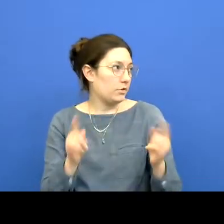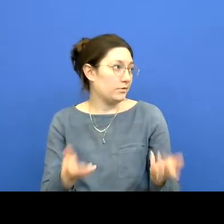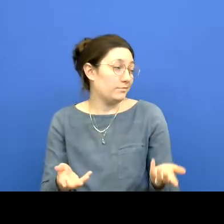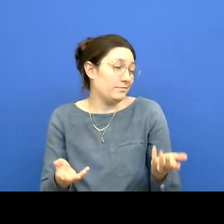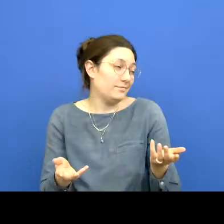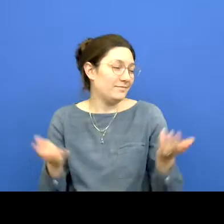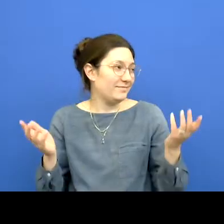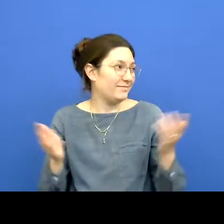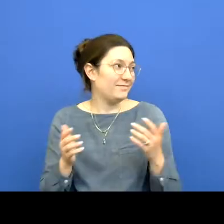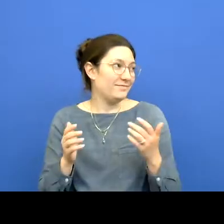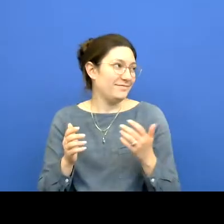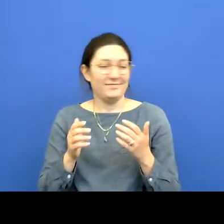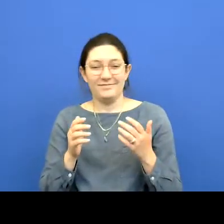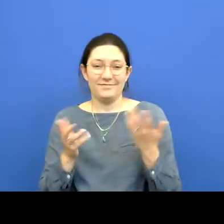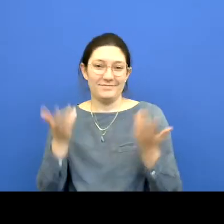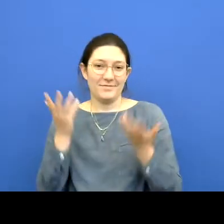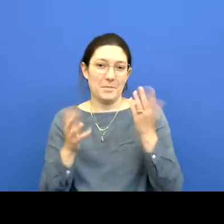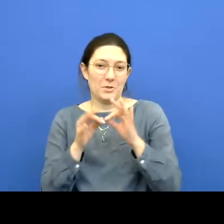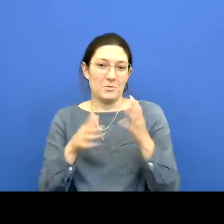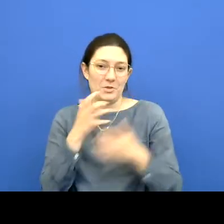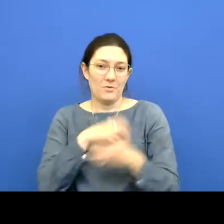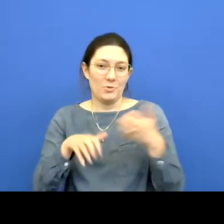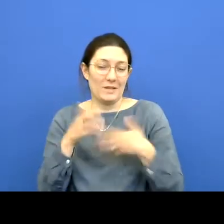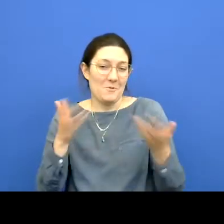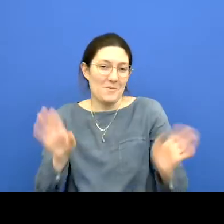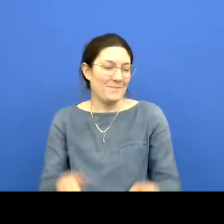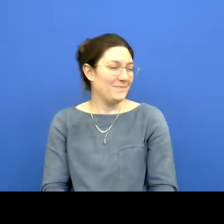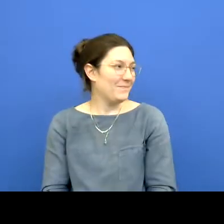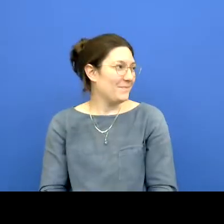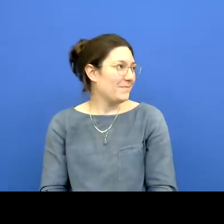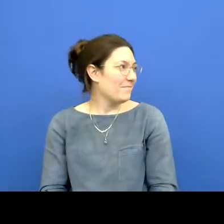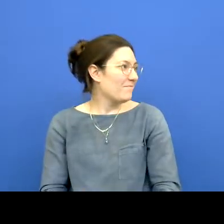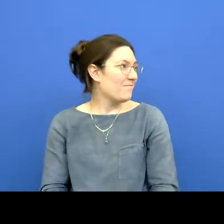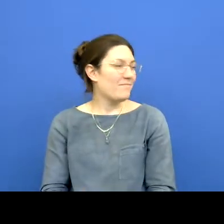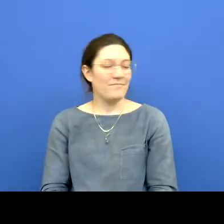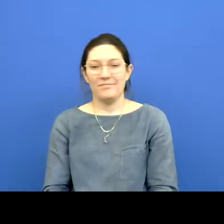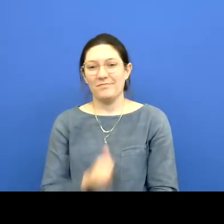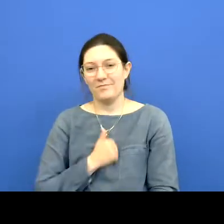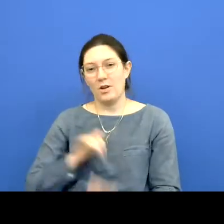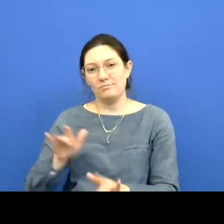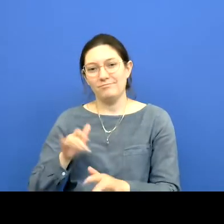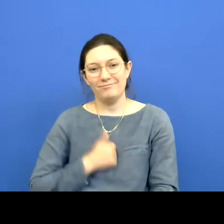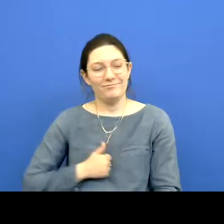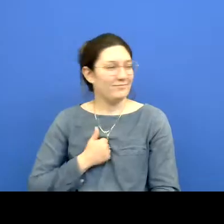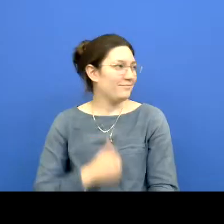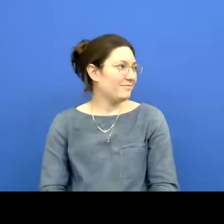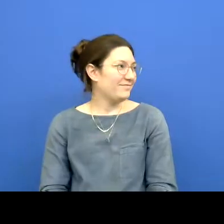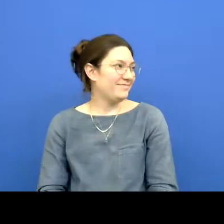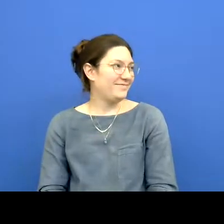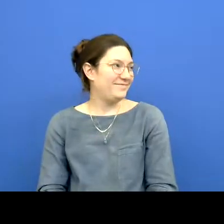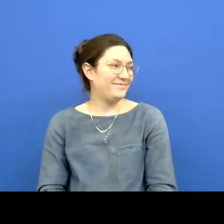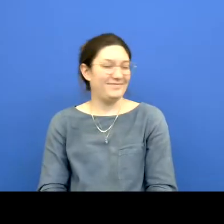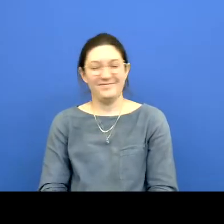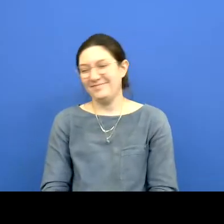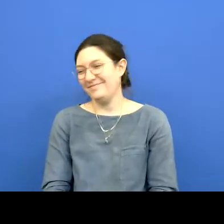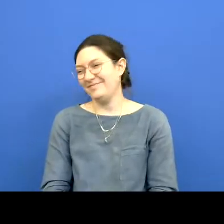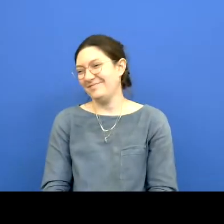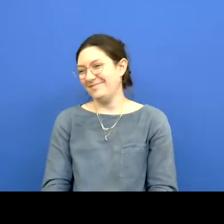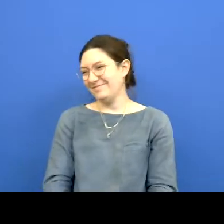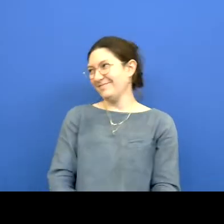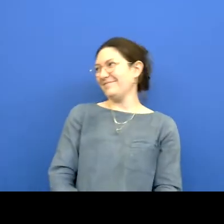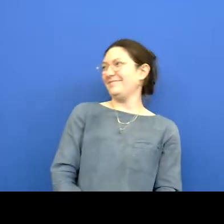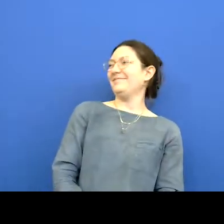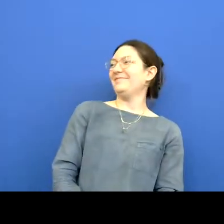finger twisting that this is for our interpreters. If it is, I apologize. So